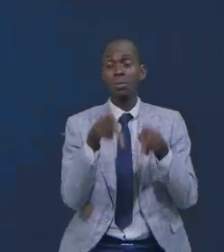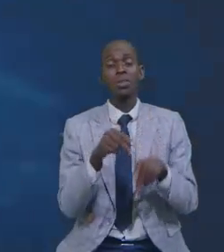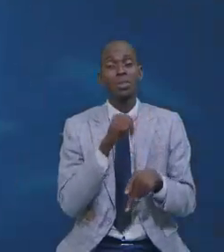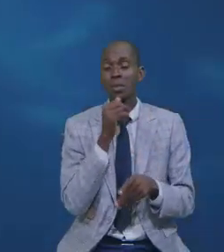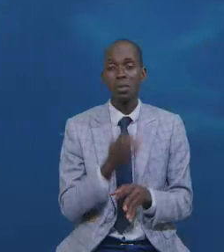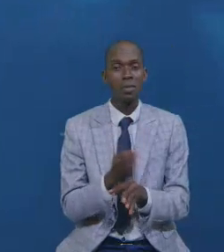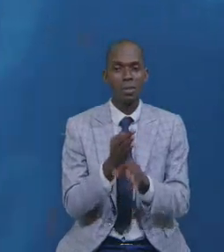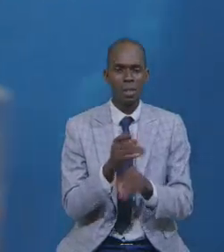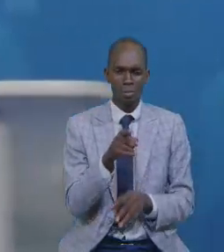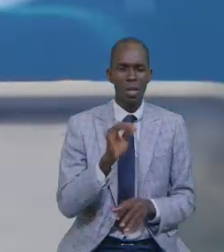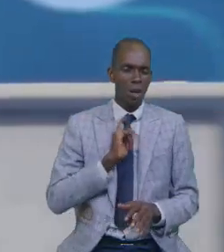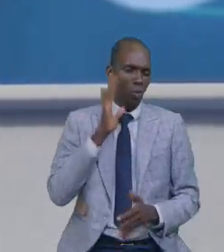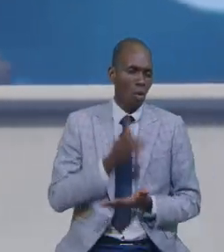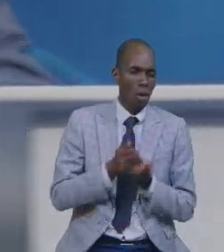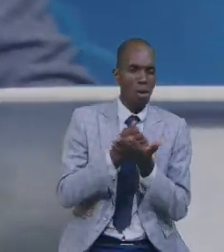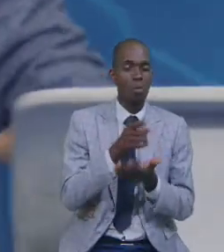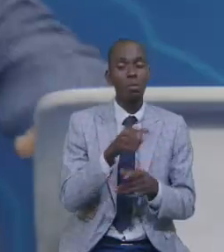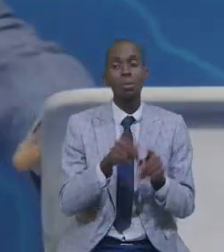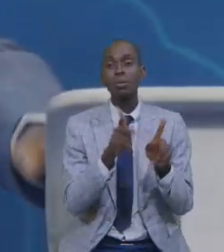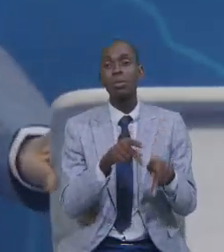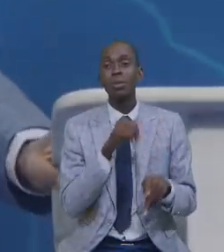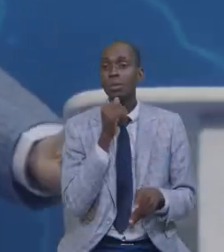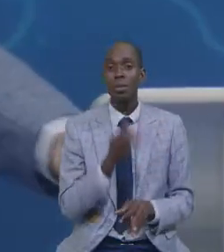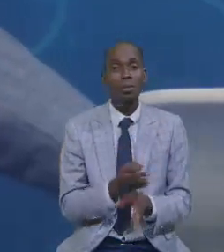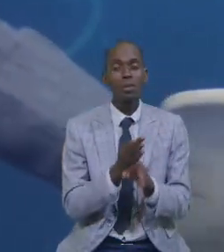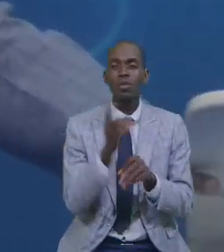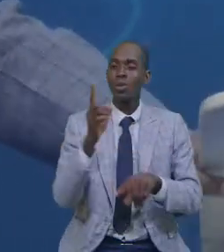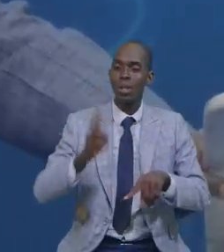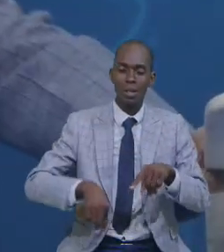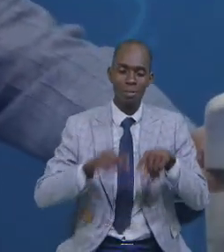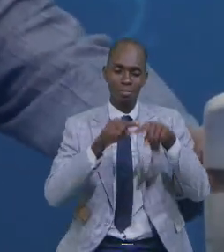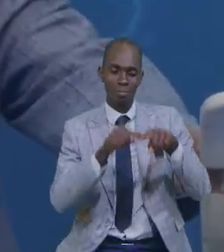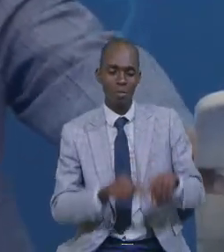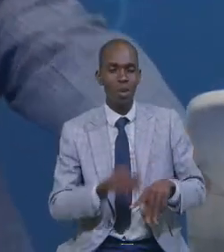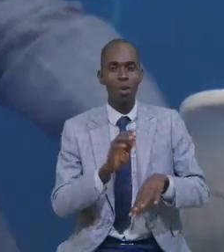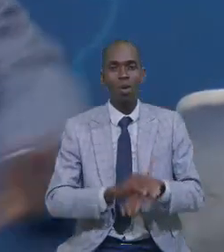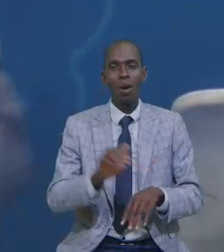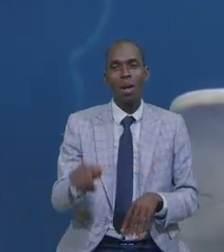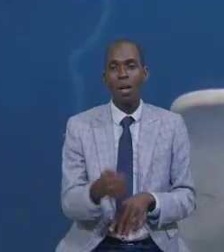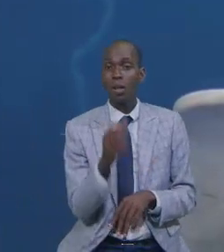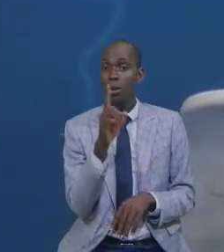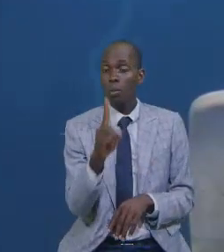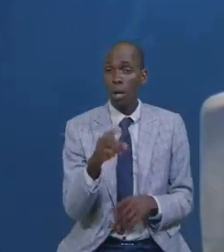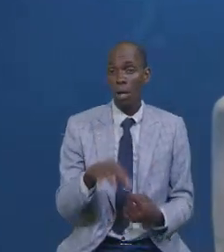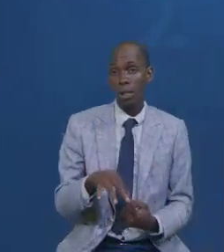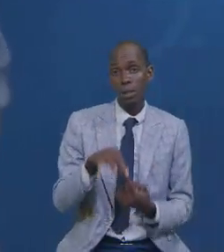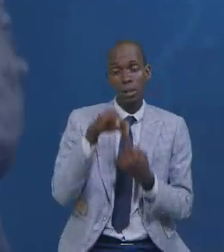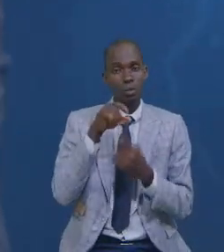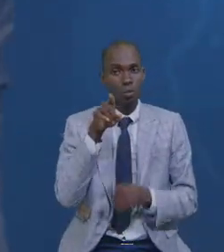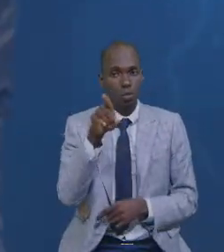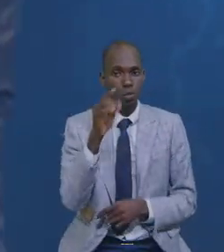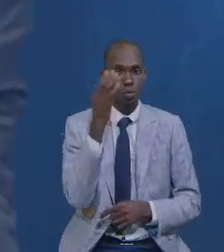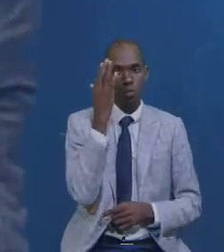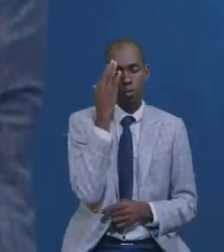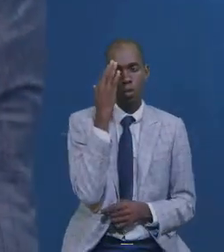will help you, but he's unfaithful. You cannot depend on anyone except you know